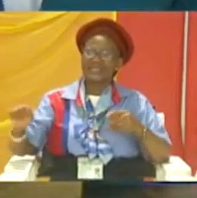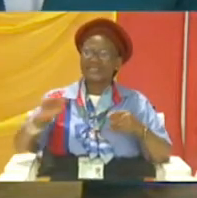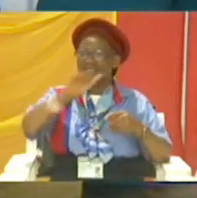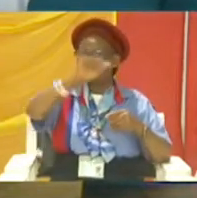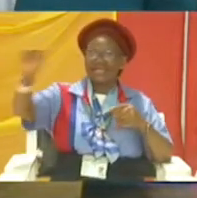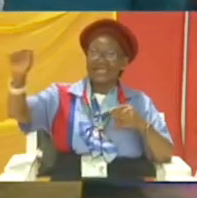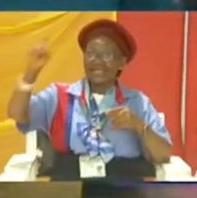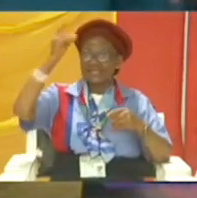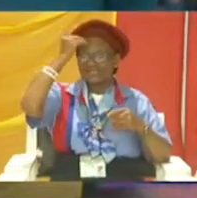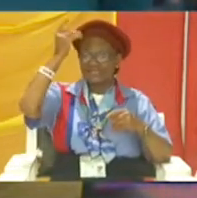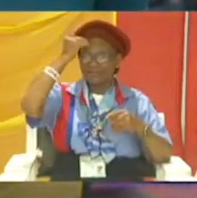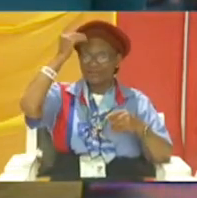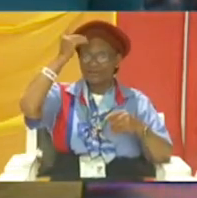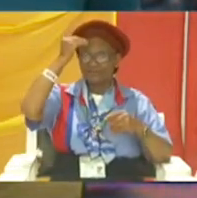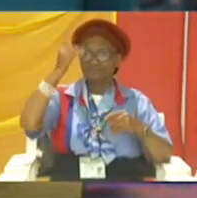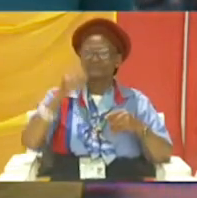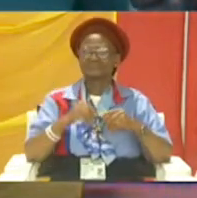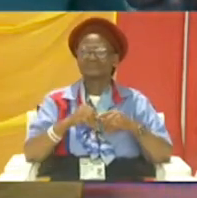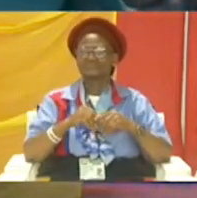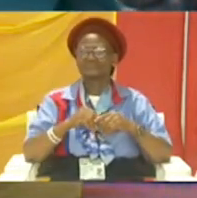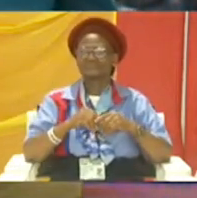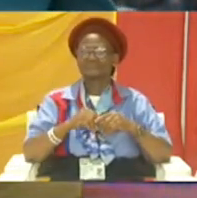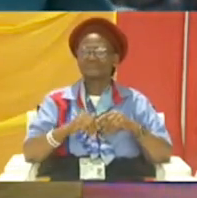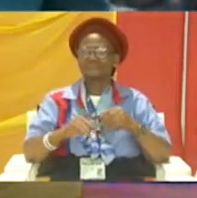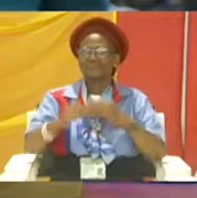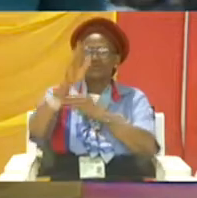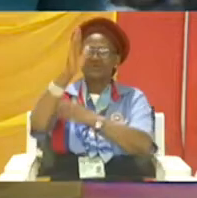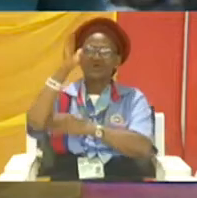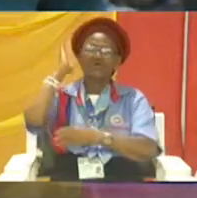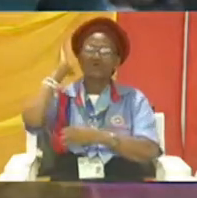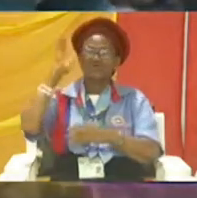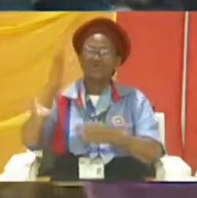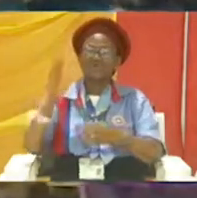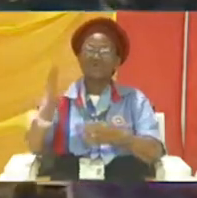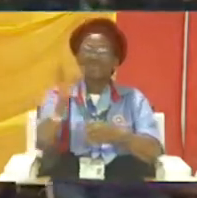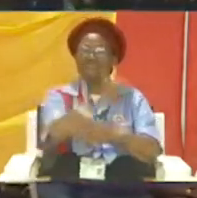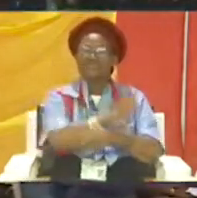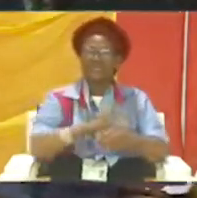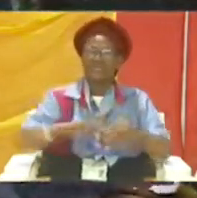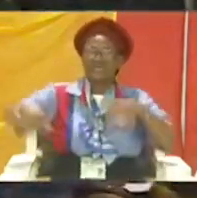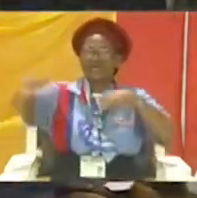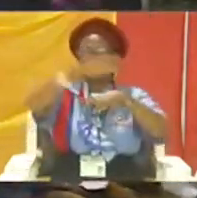demon, God will take over your case today. Amen.